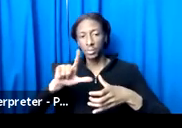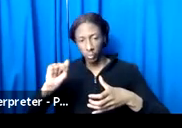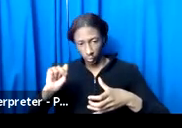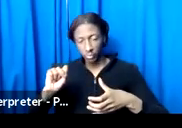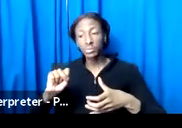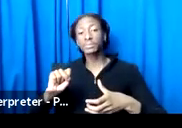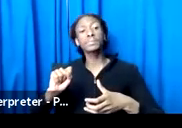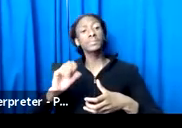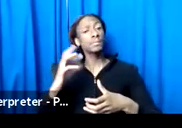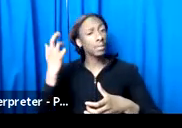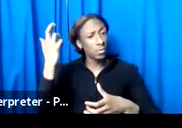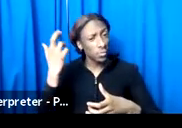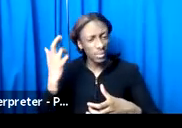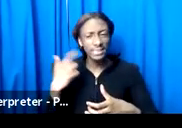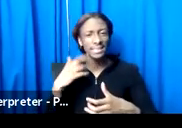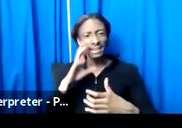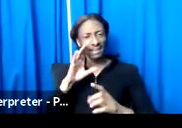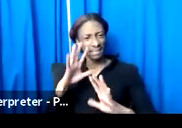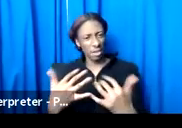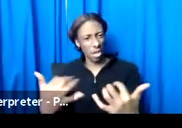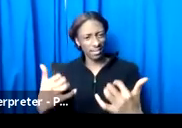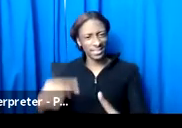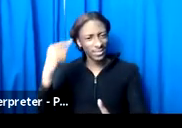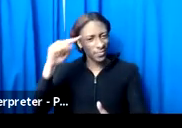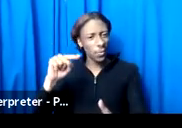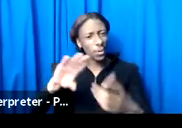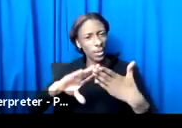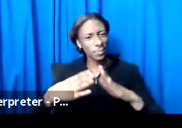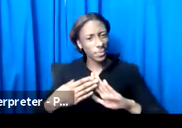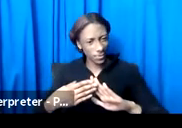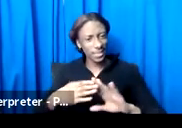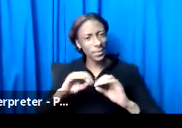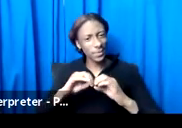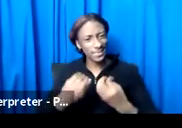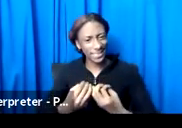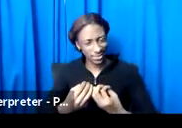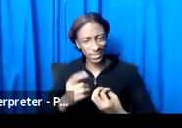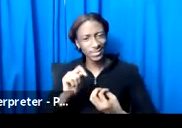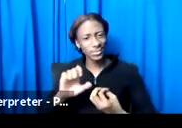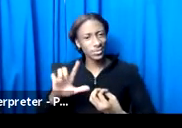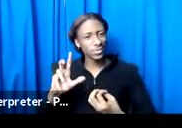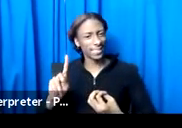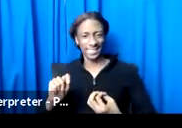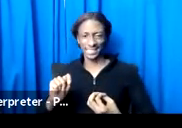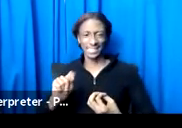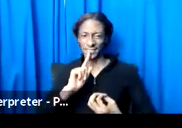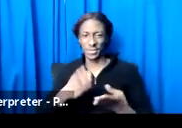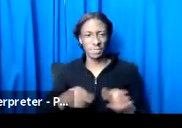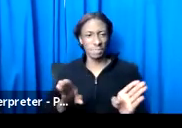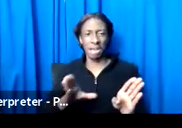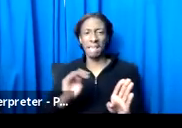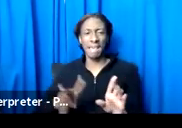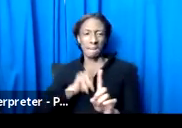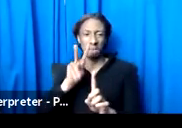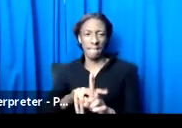reason is because the target audience for the community-based organization toolkit is very broad, and I think is applicable to just